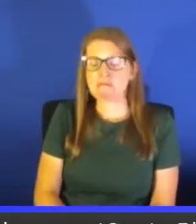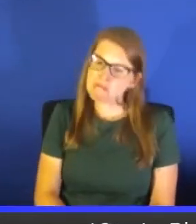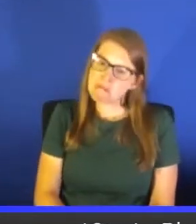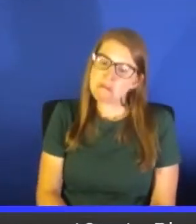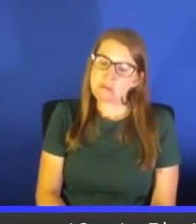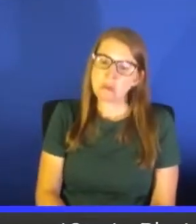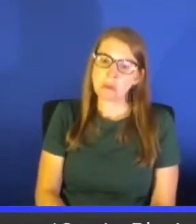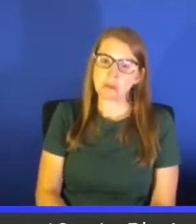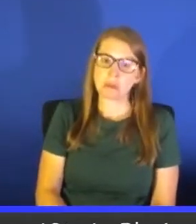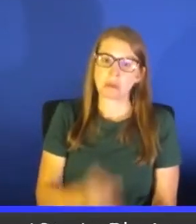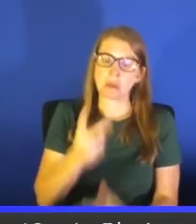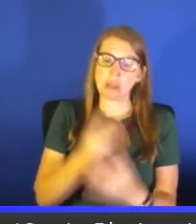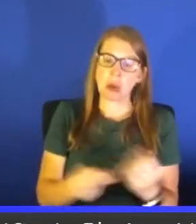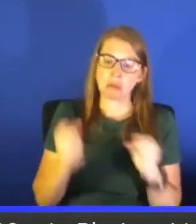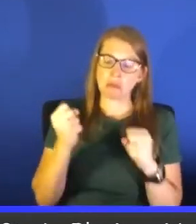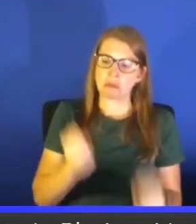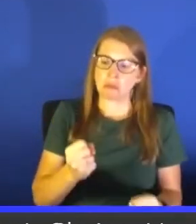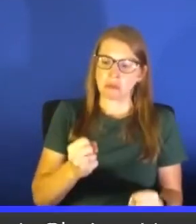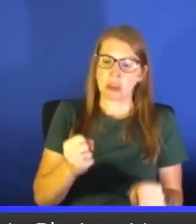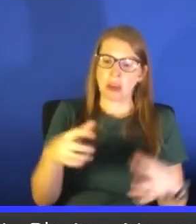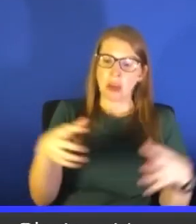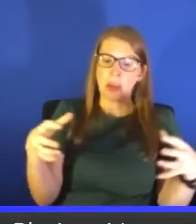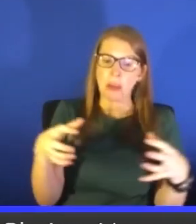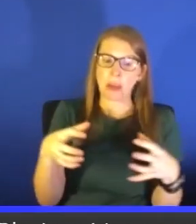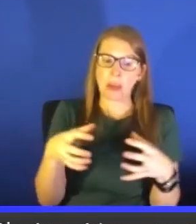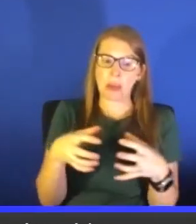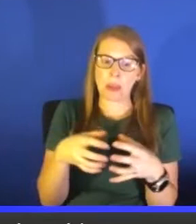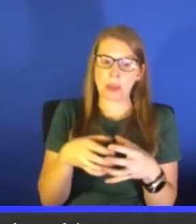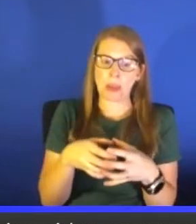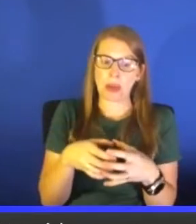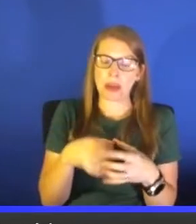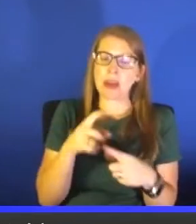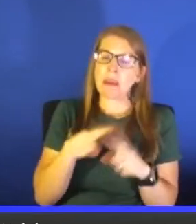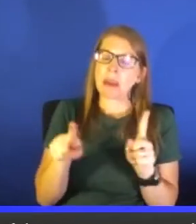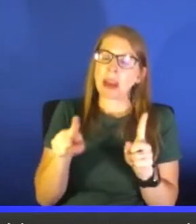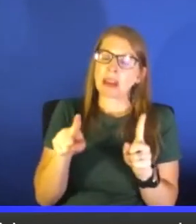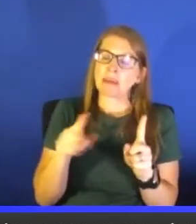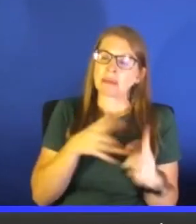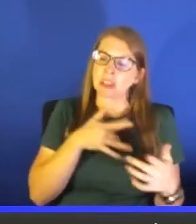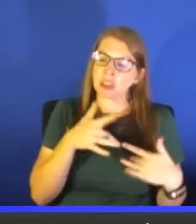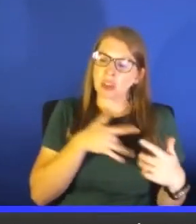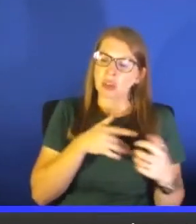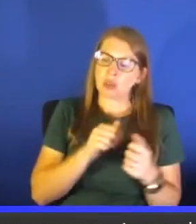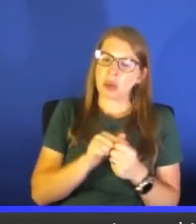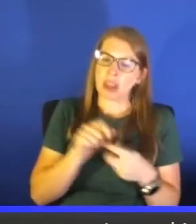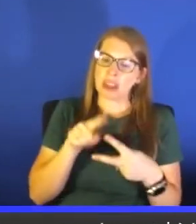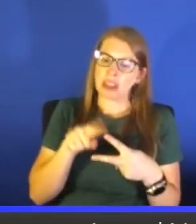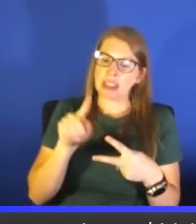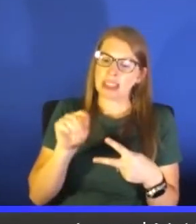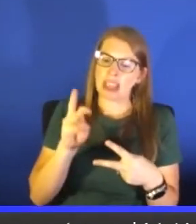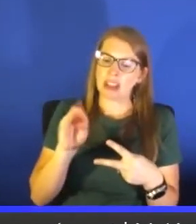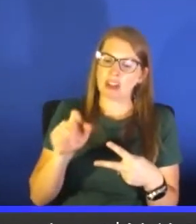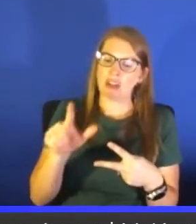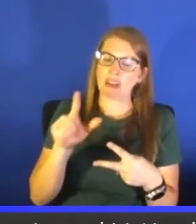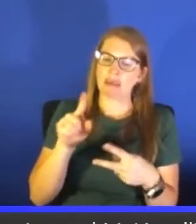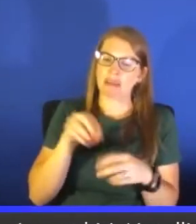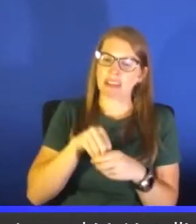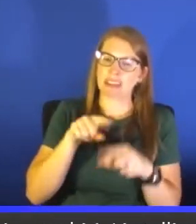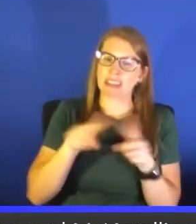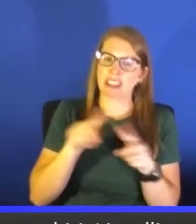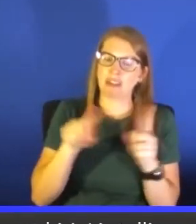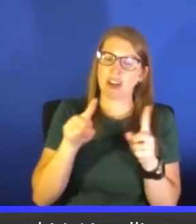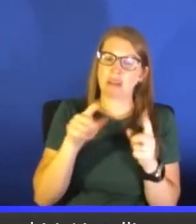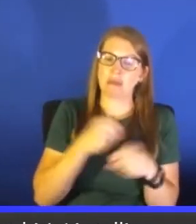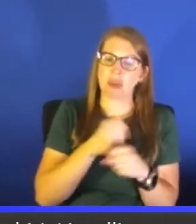potent anti-inflammatories in what they do. But one of my concerns with acetaminophen is it's contained in so many different products. It's in things such